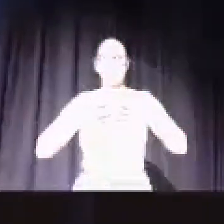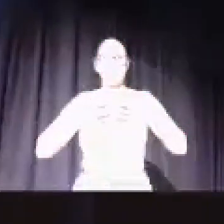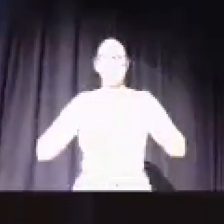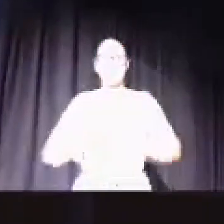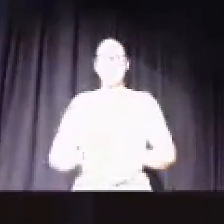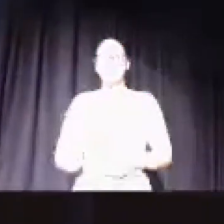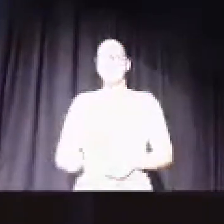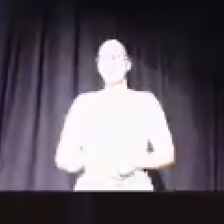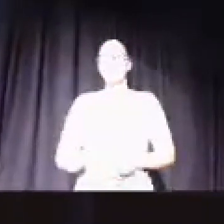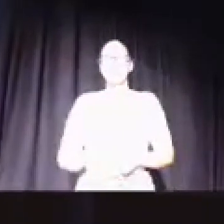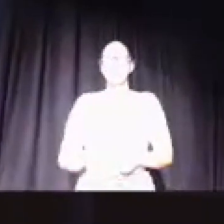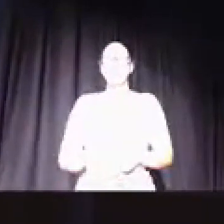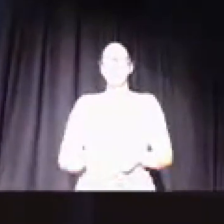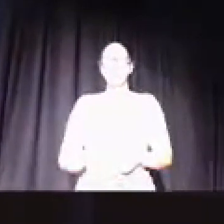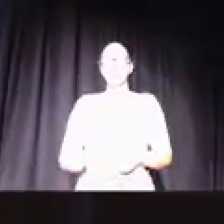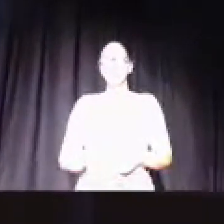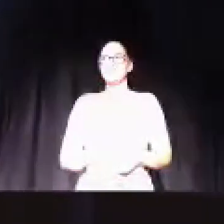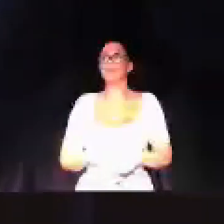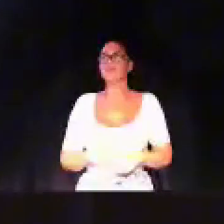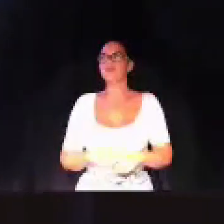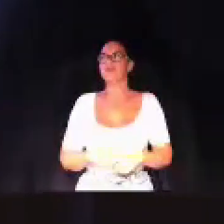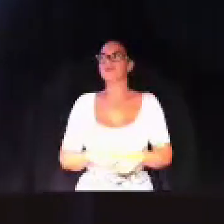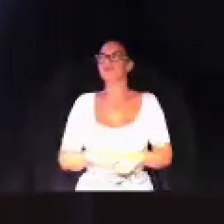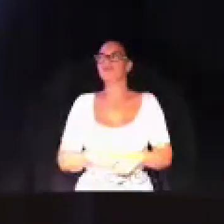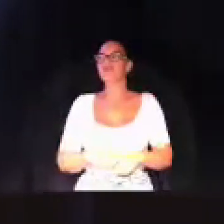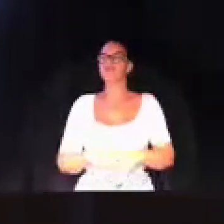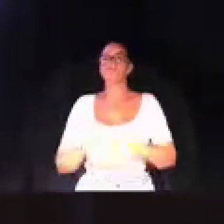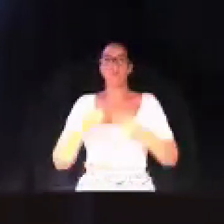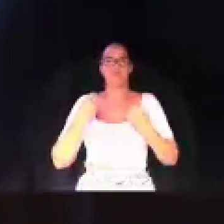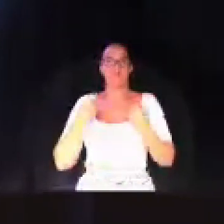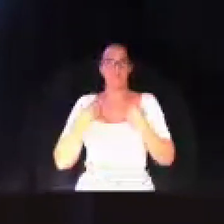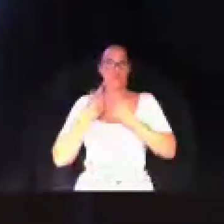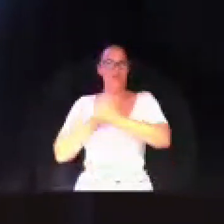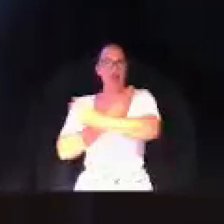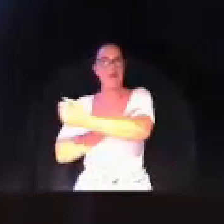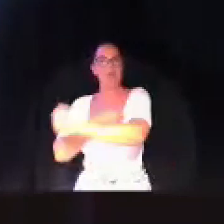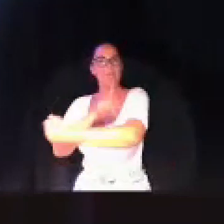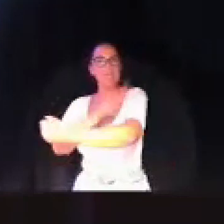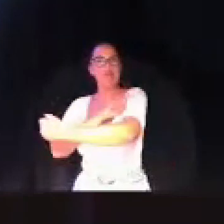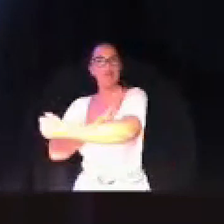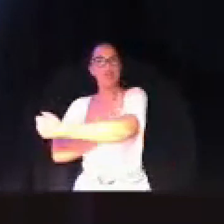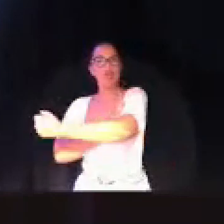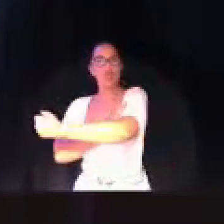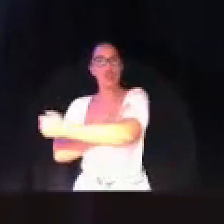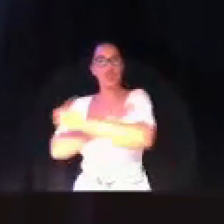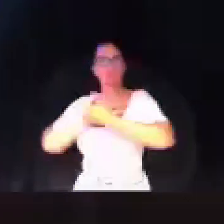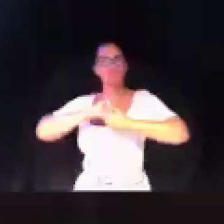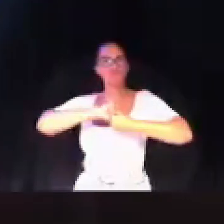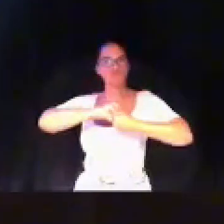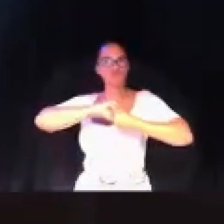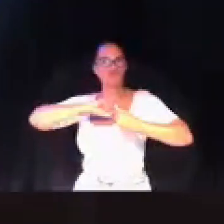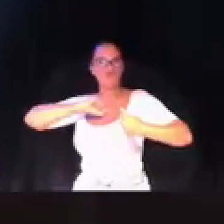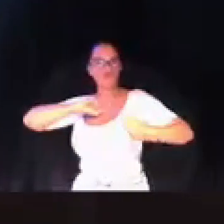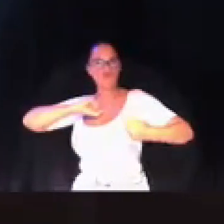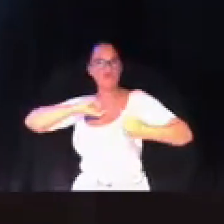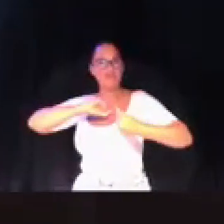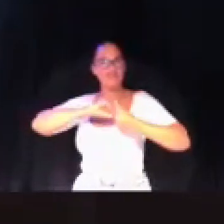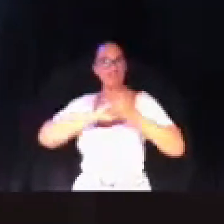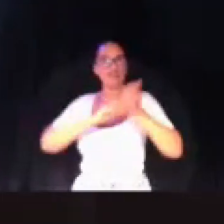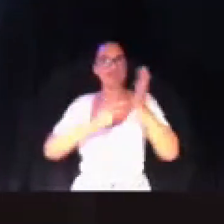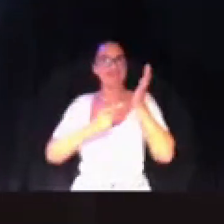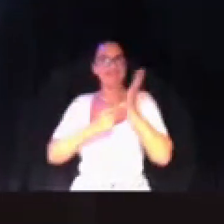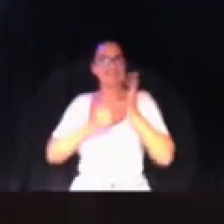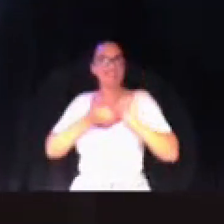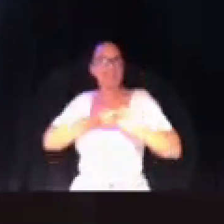suit works first as well. So there's a series of muscle stretch tension sensors, one on each arm and one on her